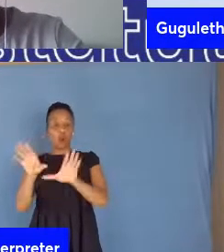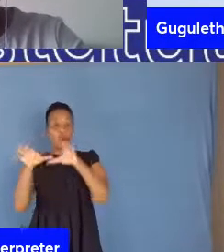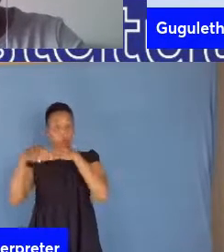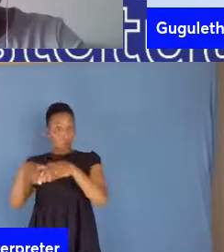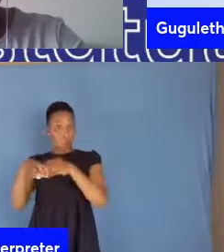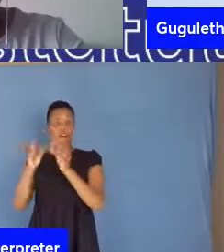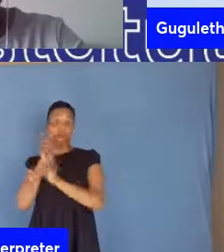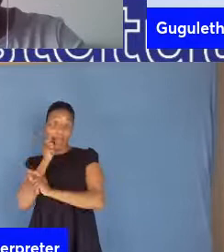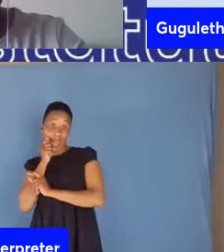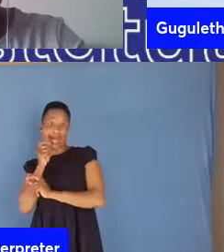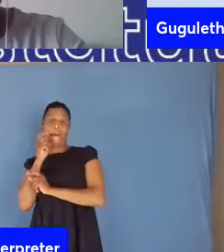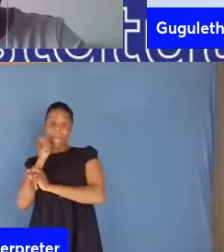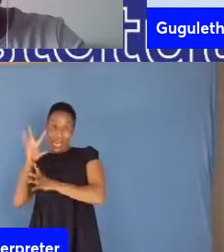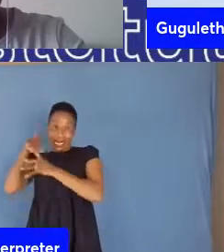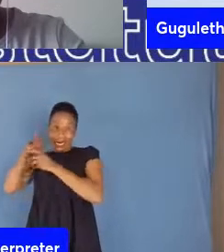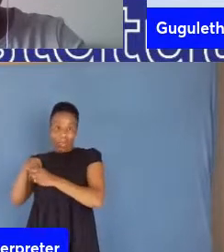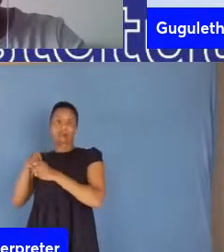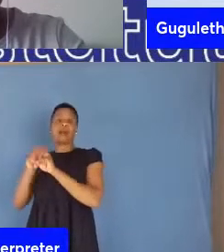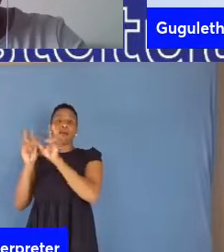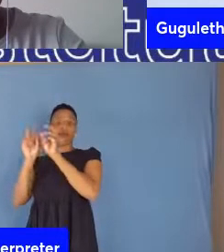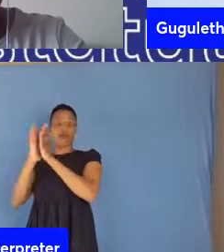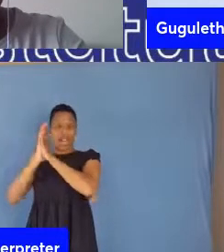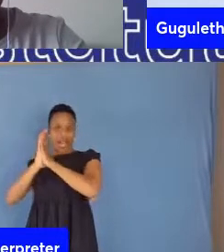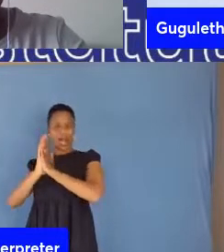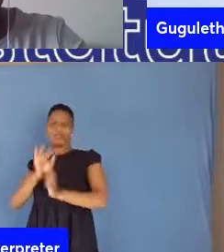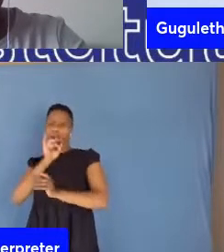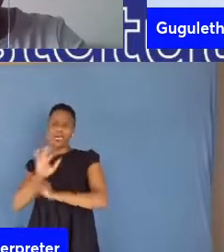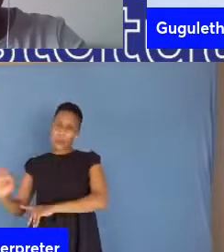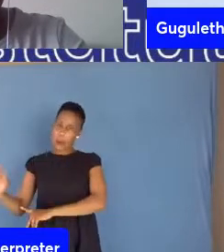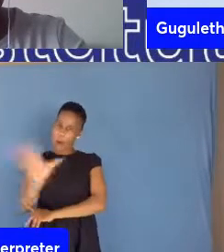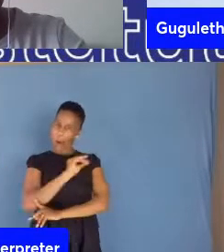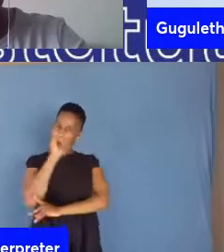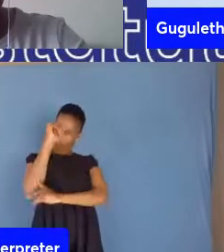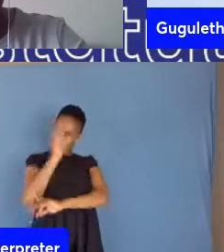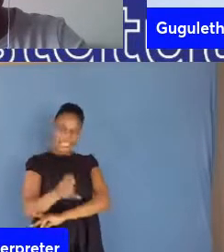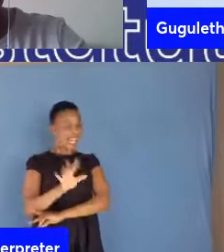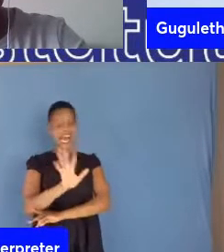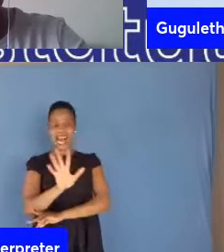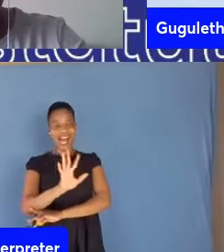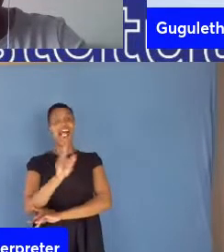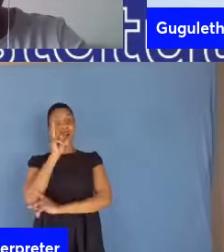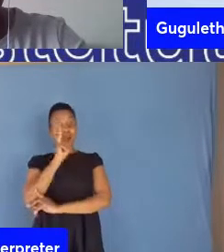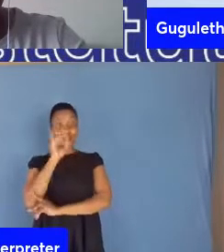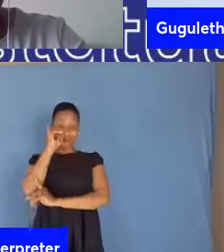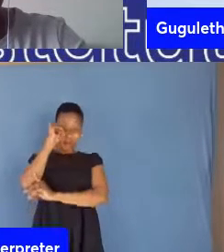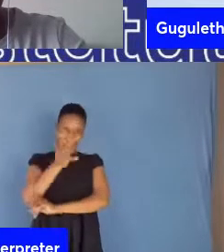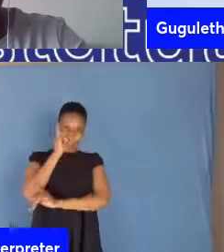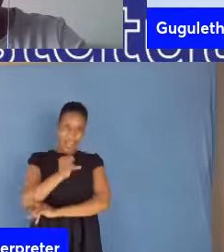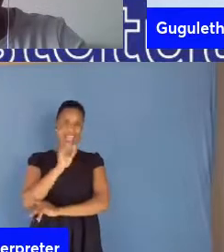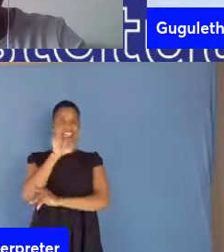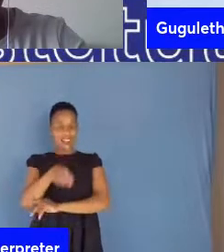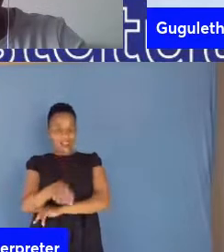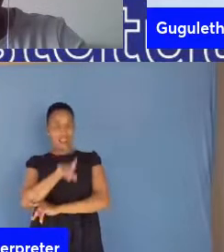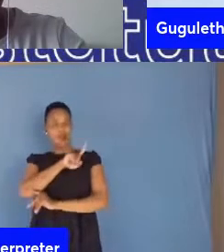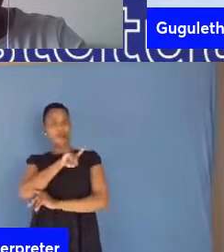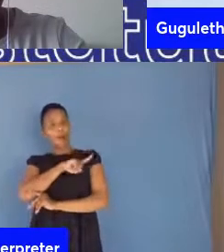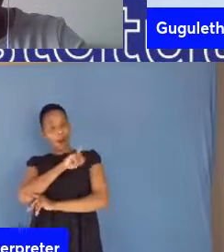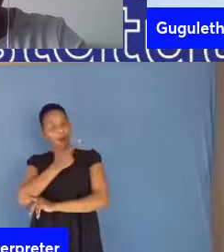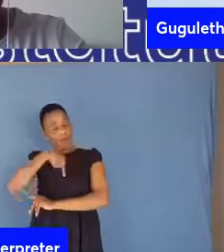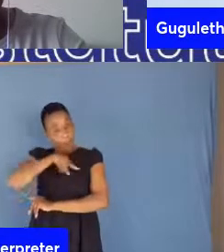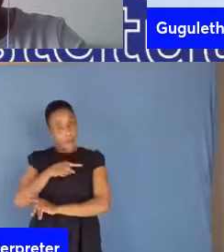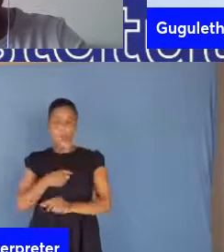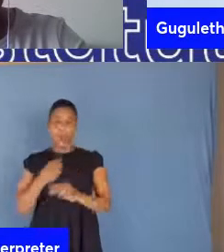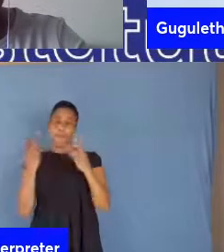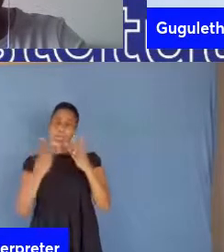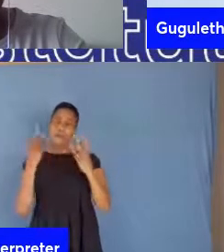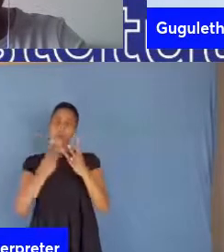So it's not all doom and gloom. I think it looks doom and gloom because we as the people are not taking